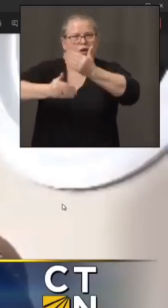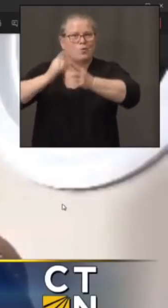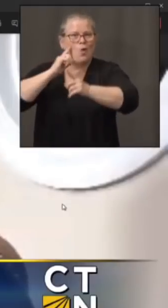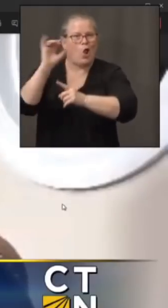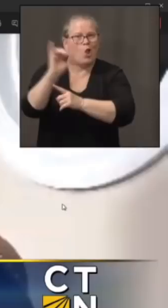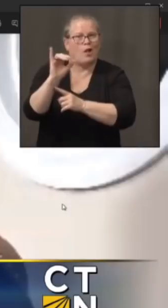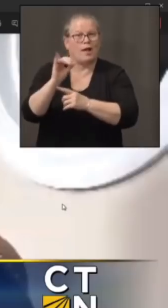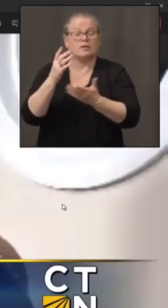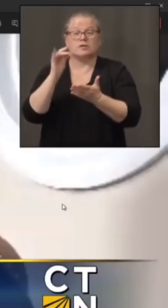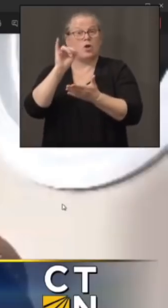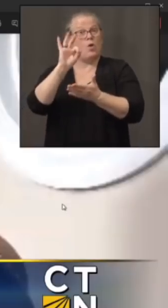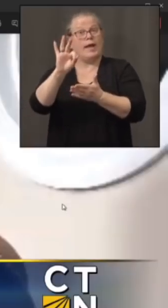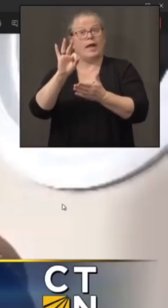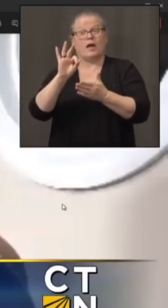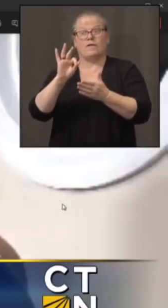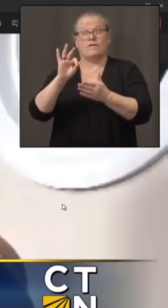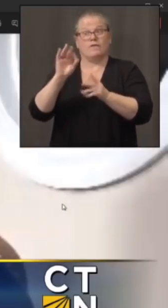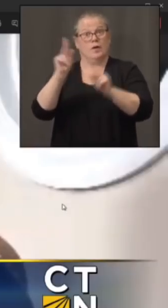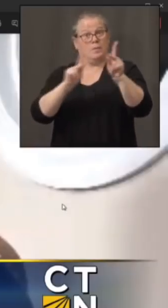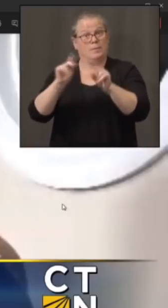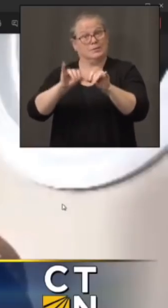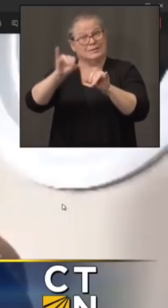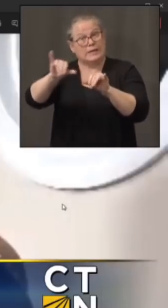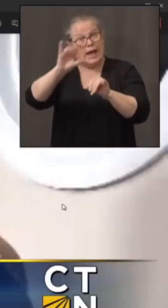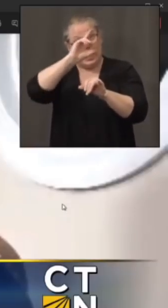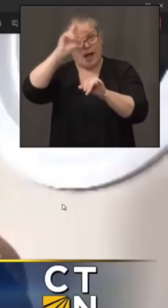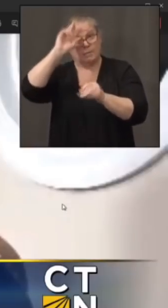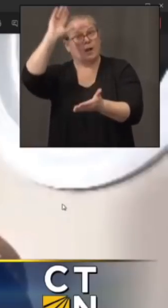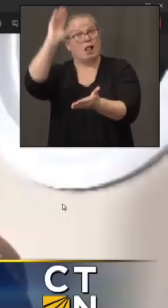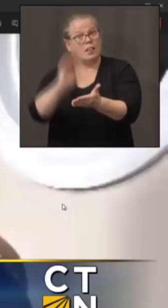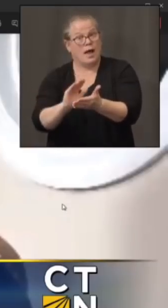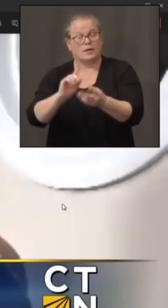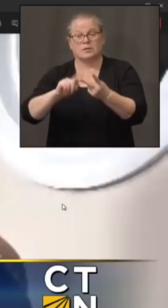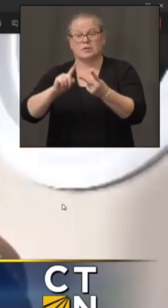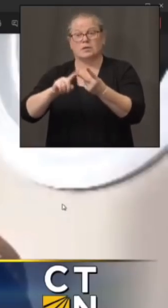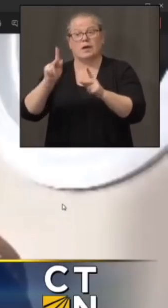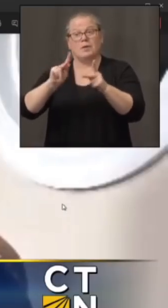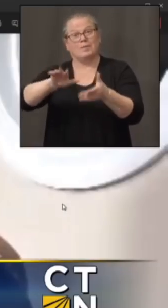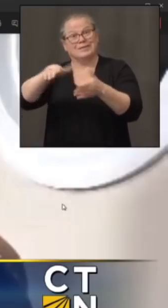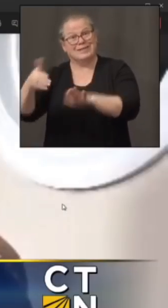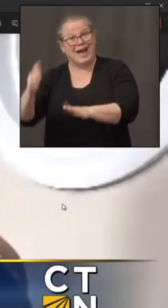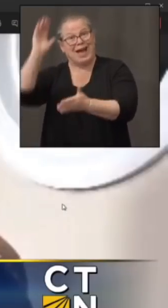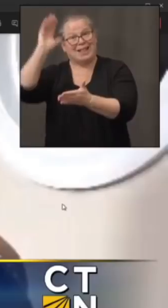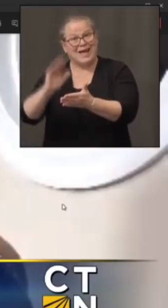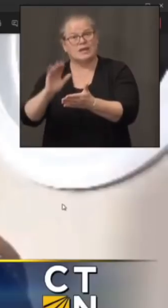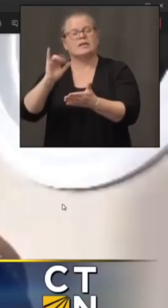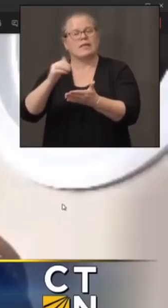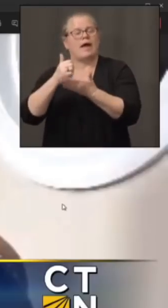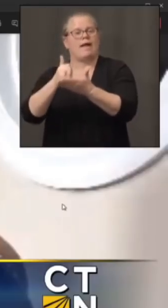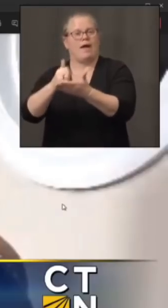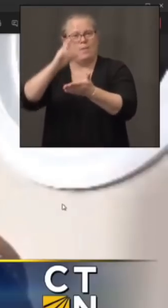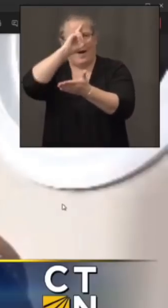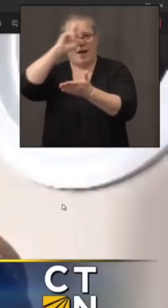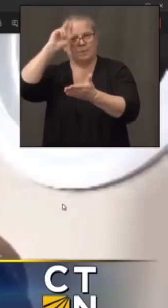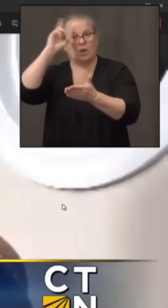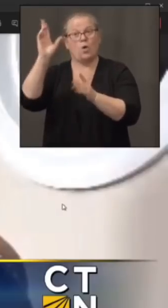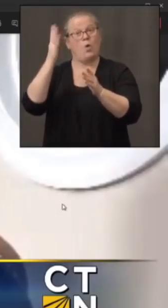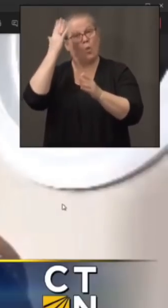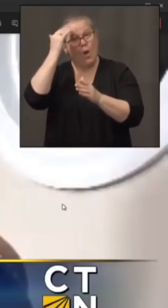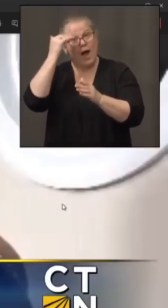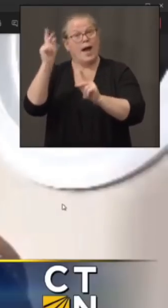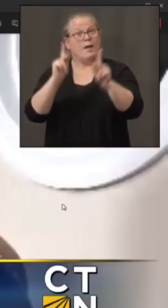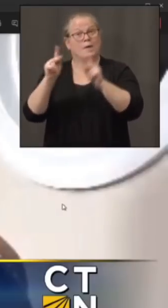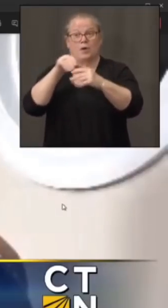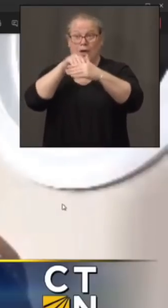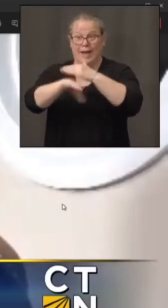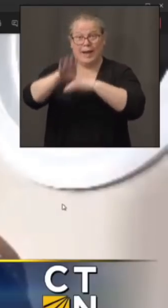and you can reduce length of stay, ultimately reducing burden on the hospitals, because you can turn patients over more quickly. Not as many are getting into the ICU. Not as